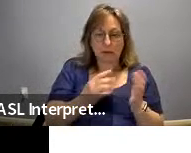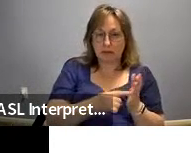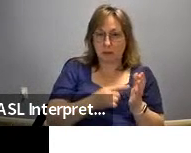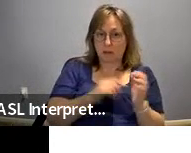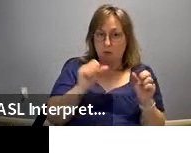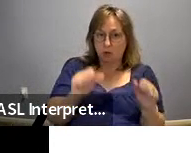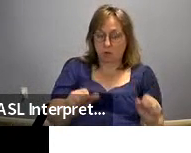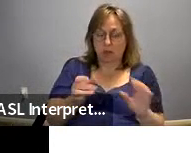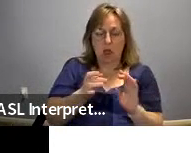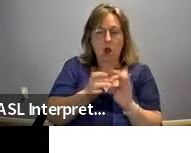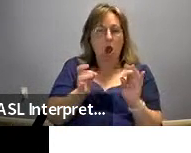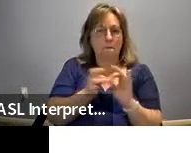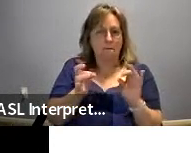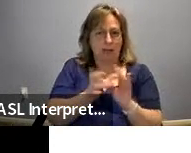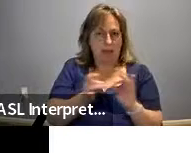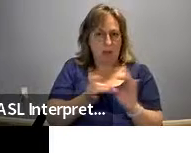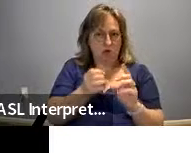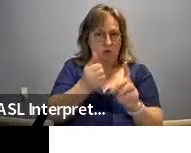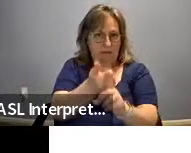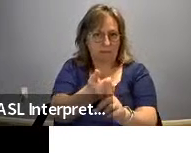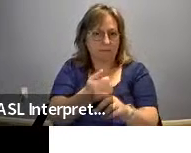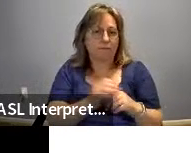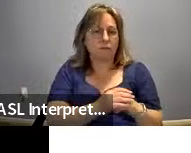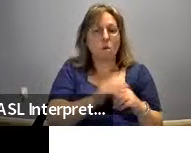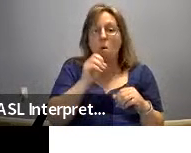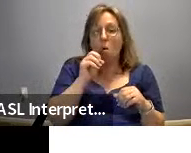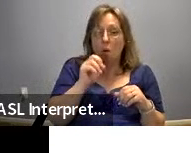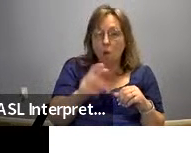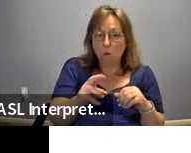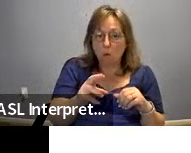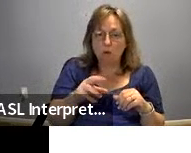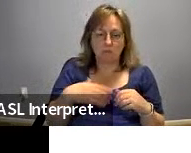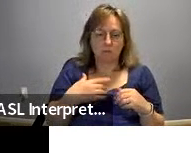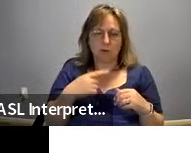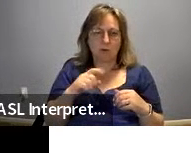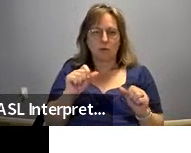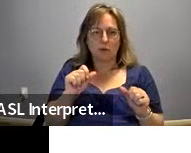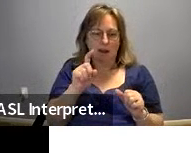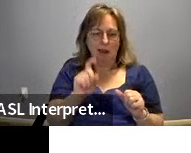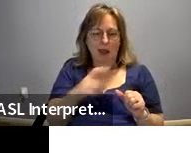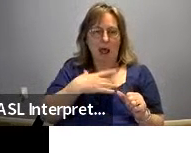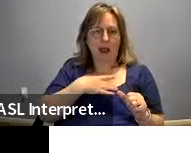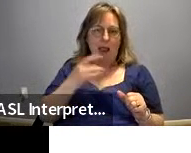to comment on the student's work as well, or like the student's work.